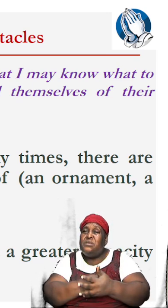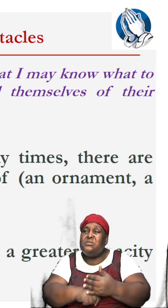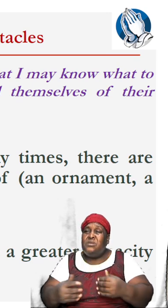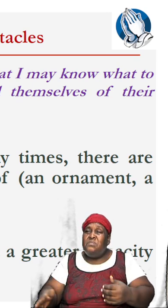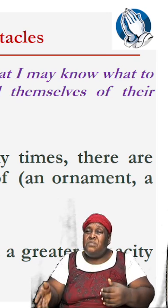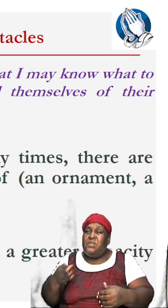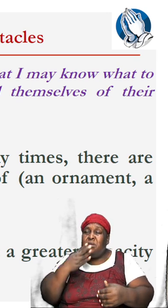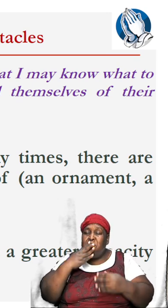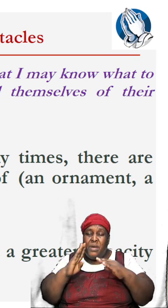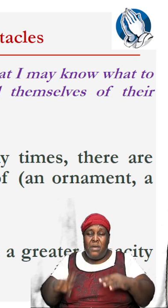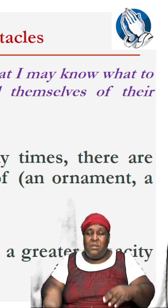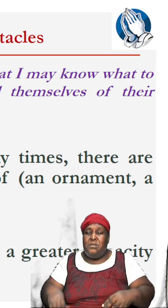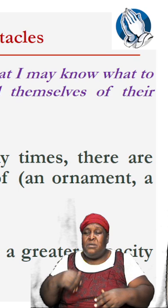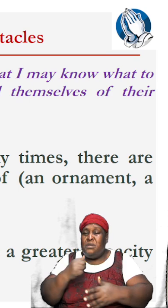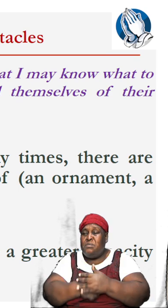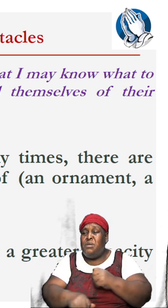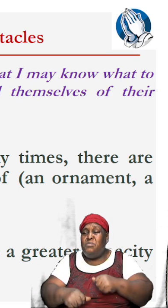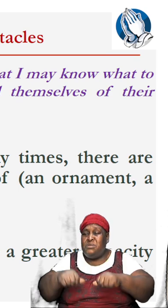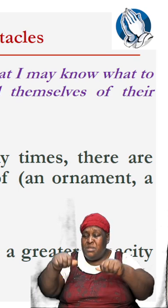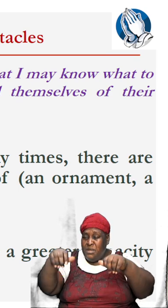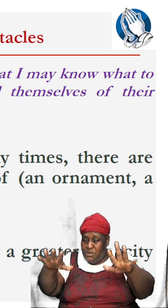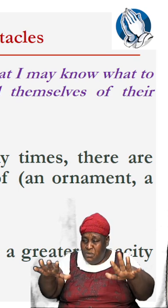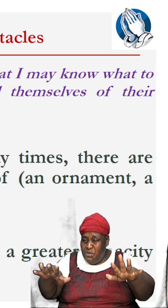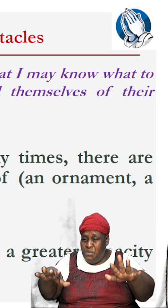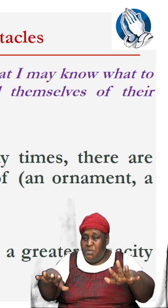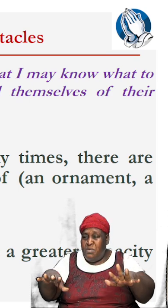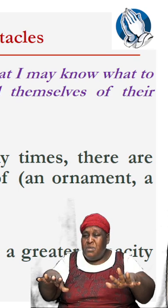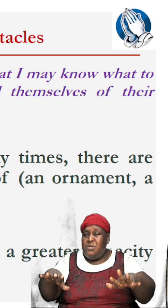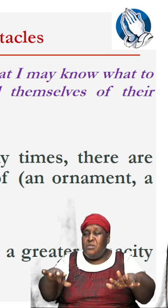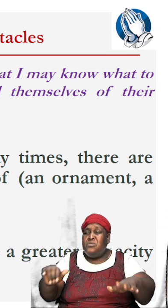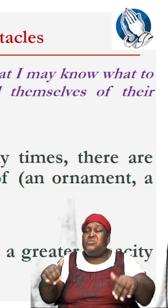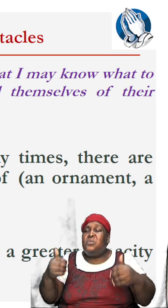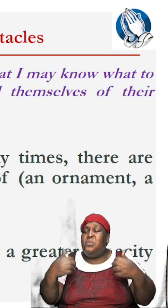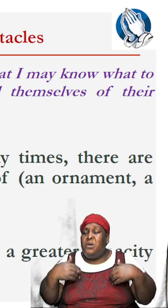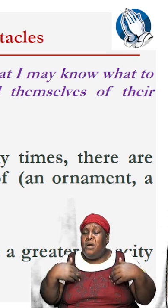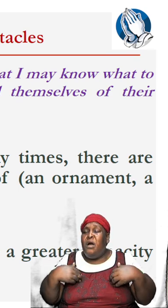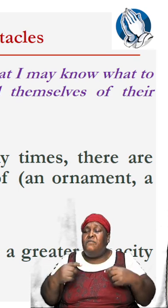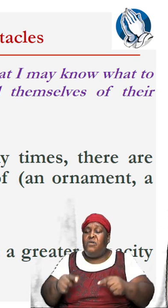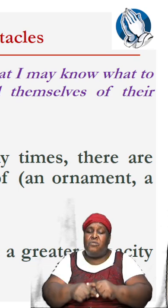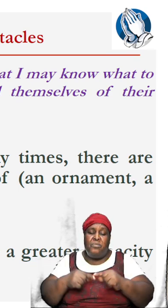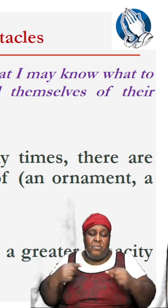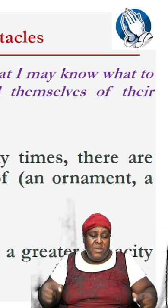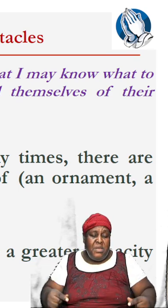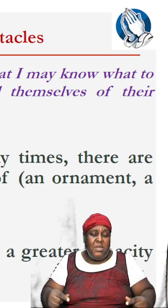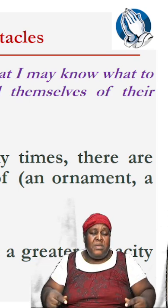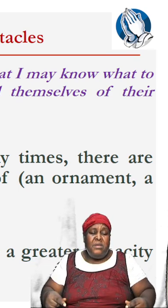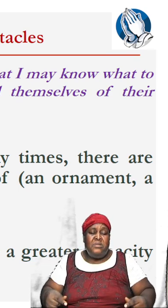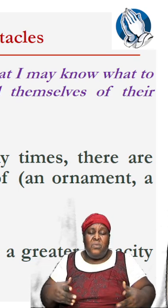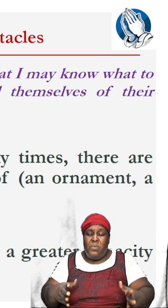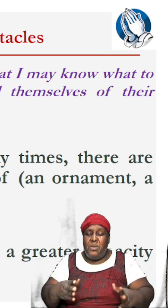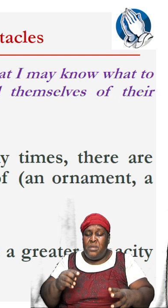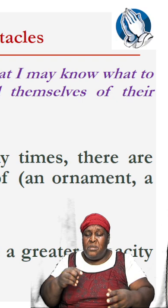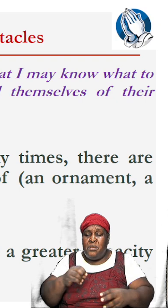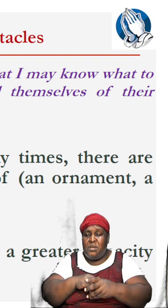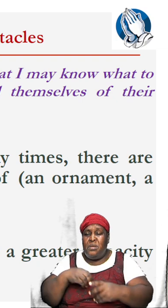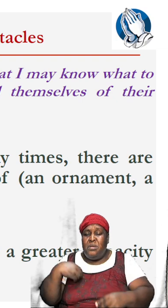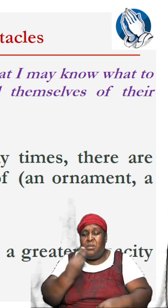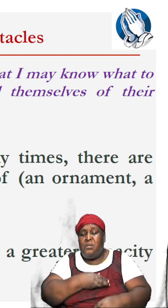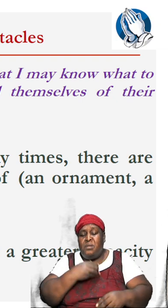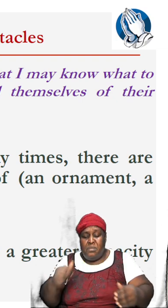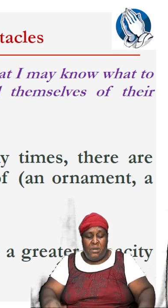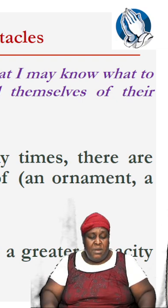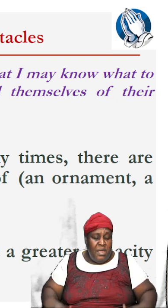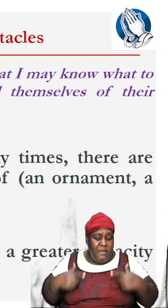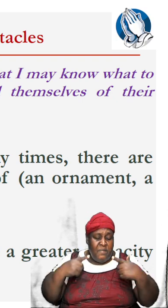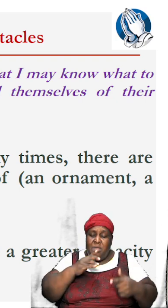go so that we can have a greater capacity in our lives to be of service for